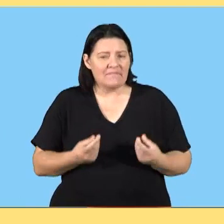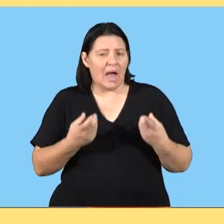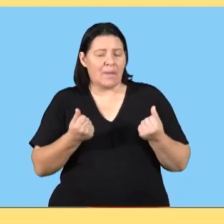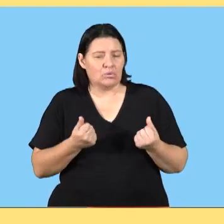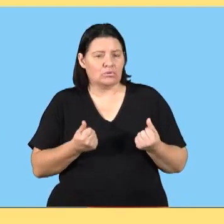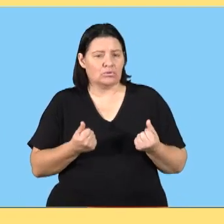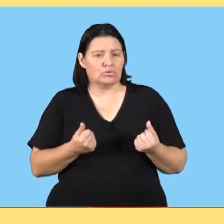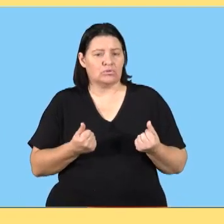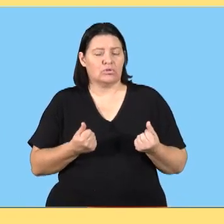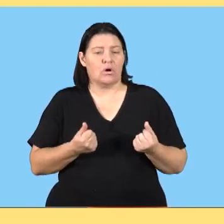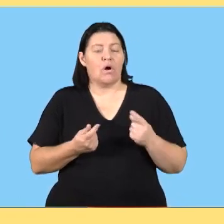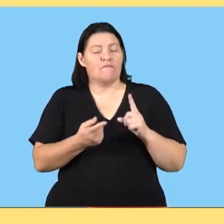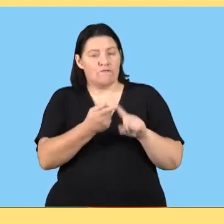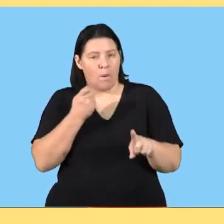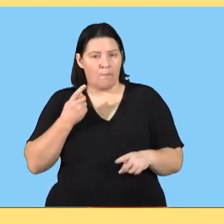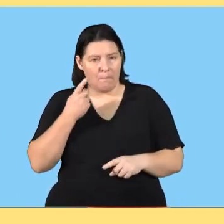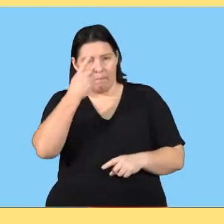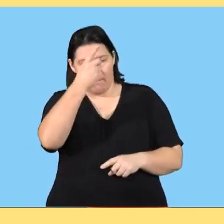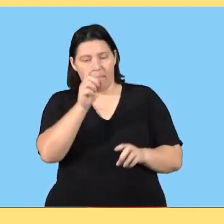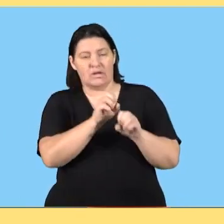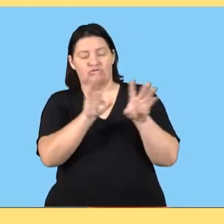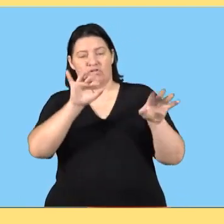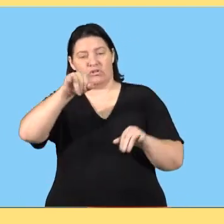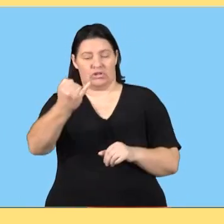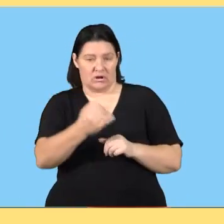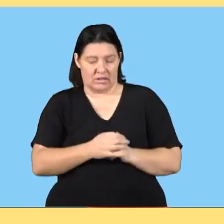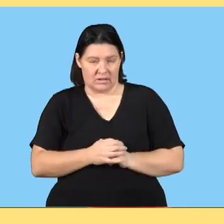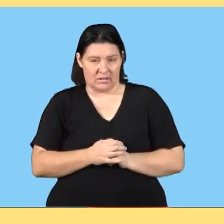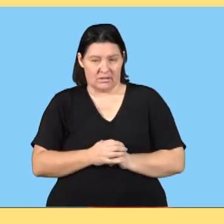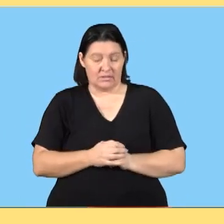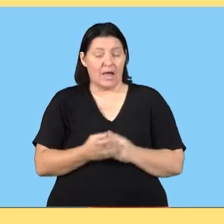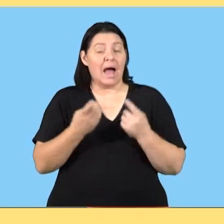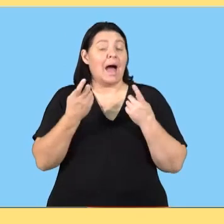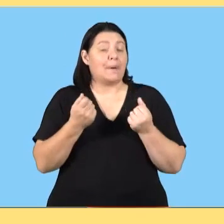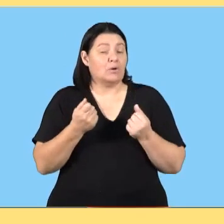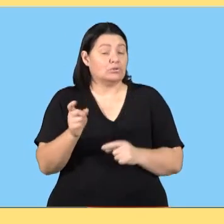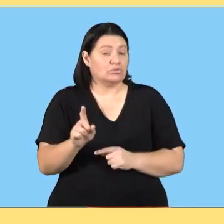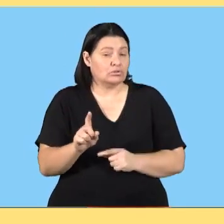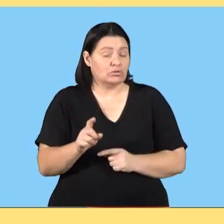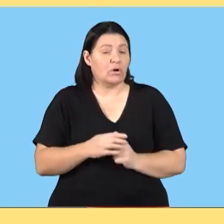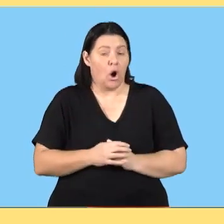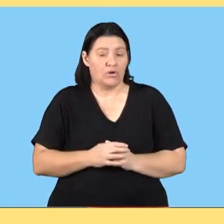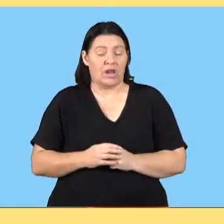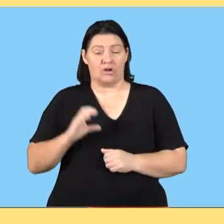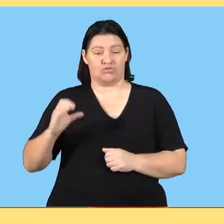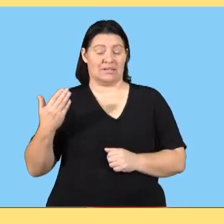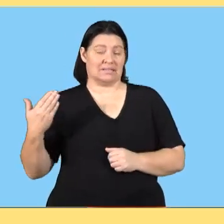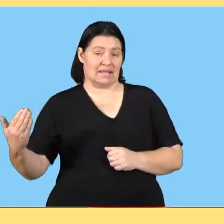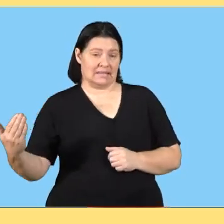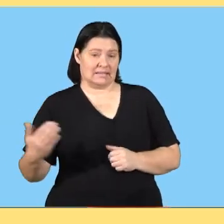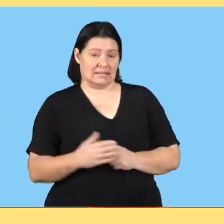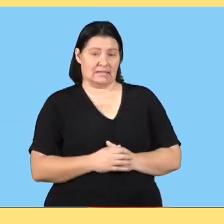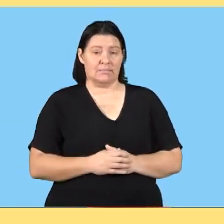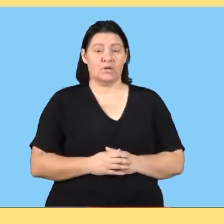some amounts which are coming from the general journal, and these amounts are on the credit